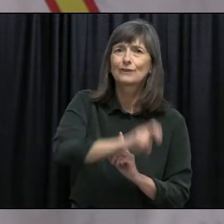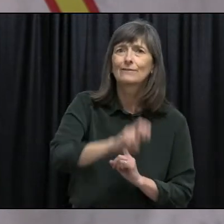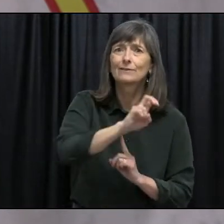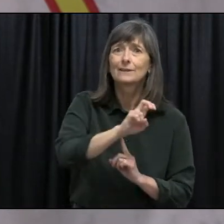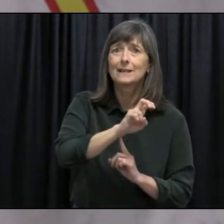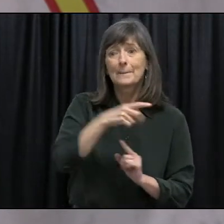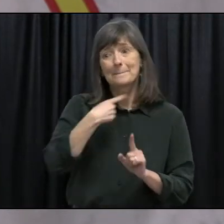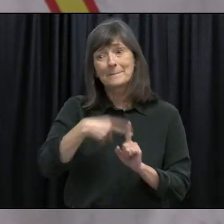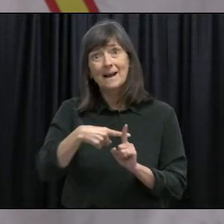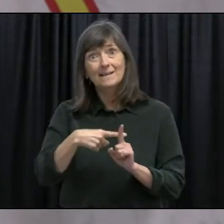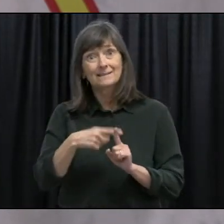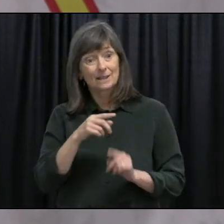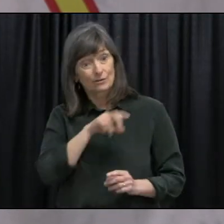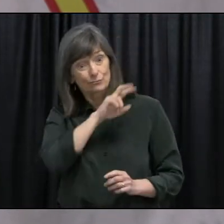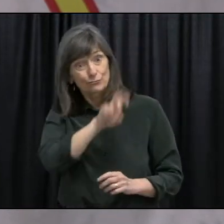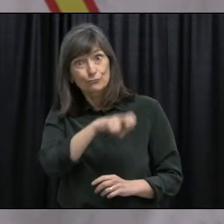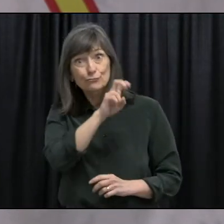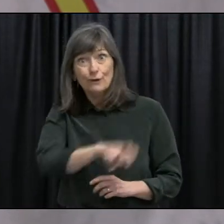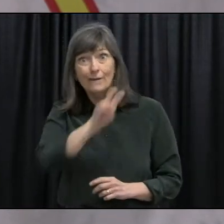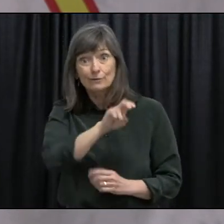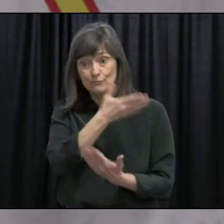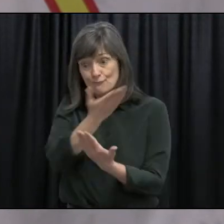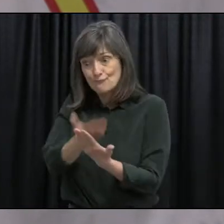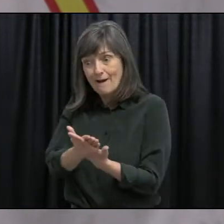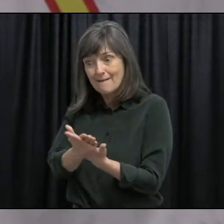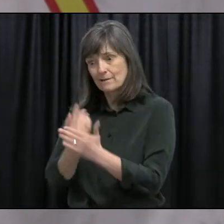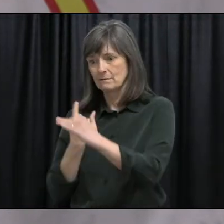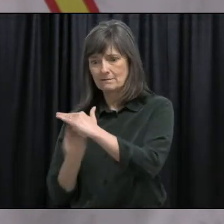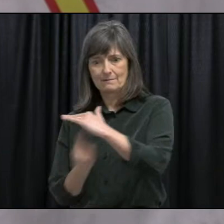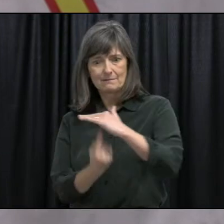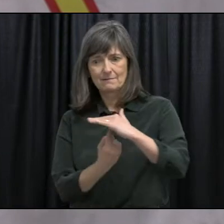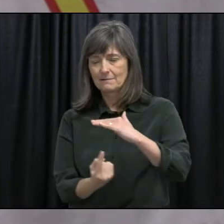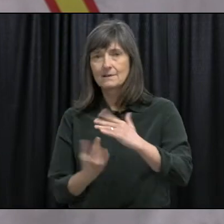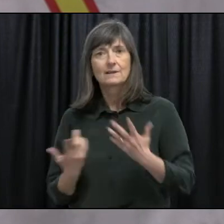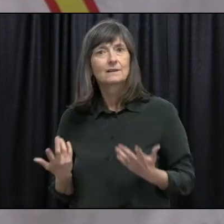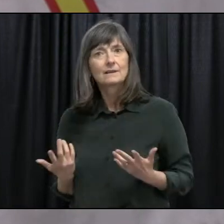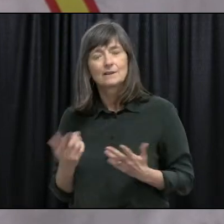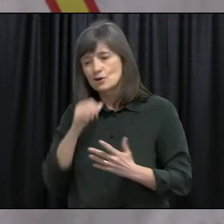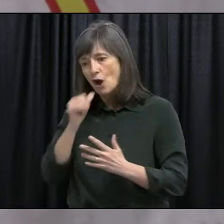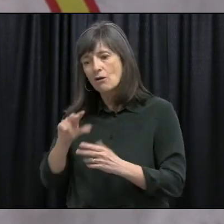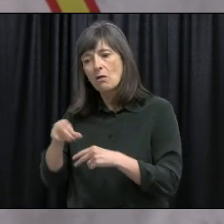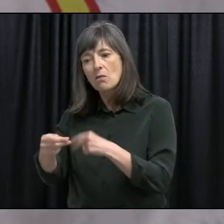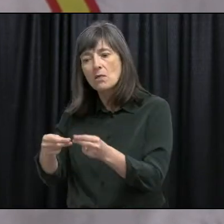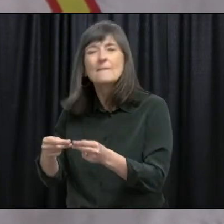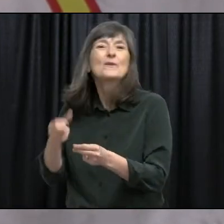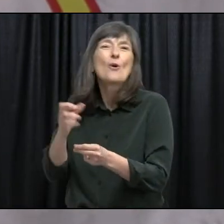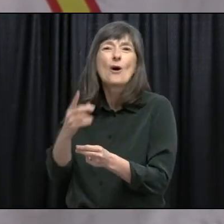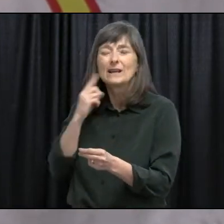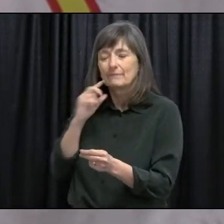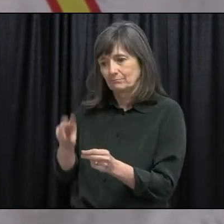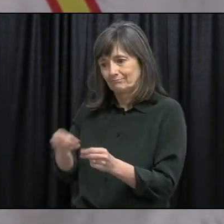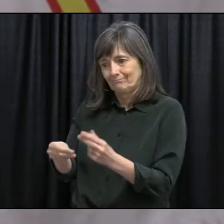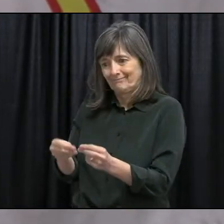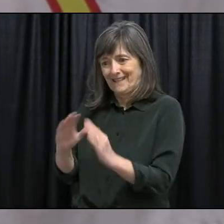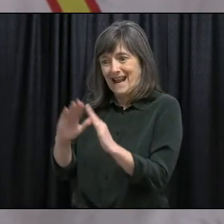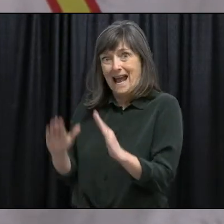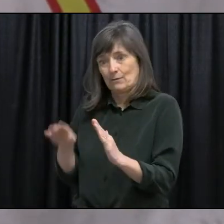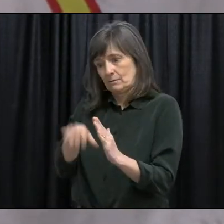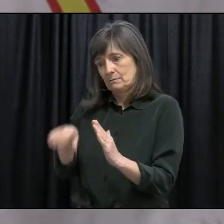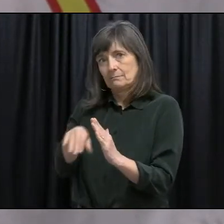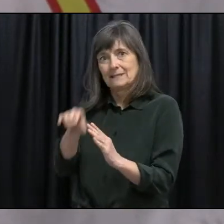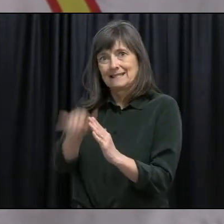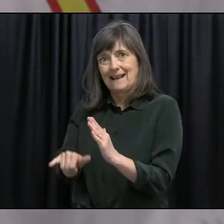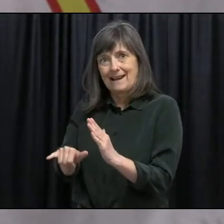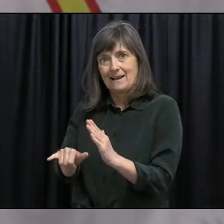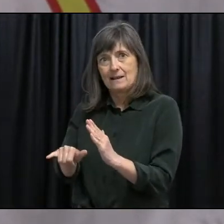and doing what they need to do. So they're coming back, they're isolating, they're not passing it on, or if they are passing it on, it's only to that very small